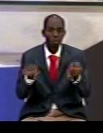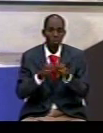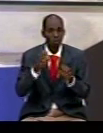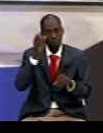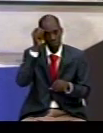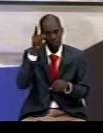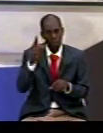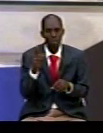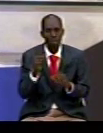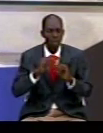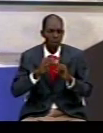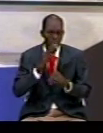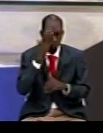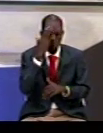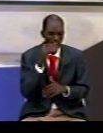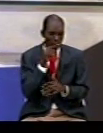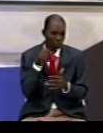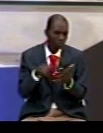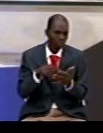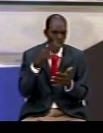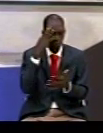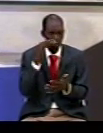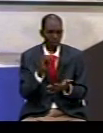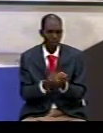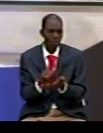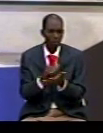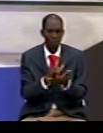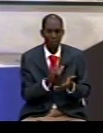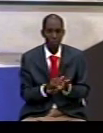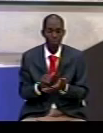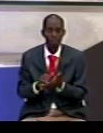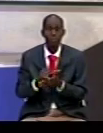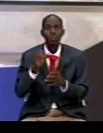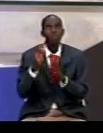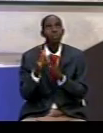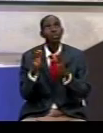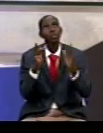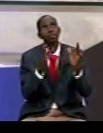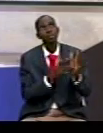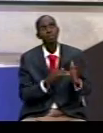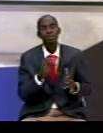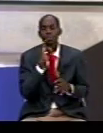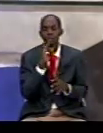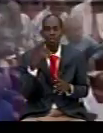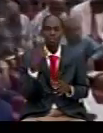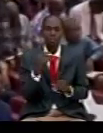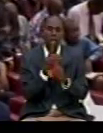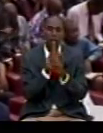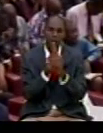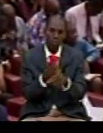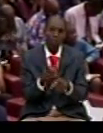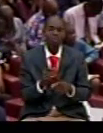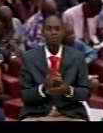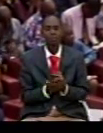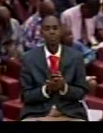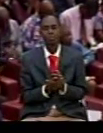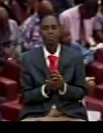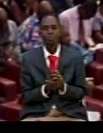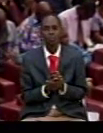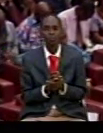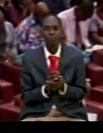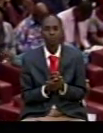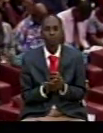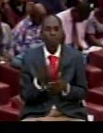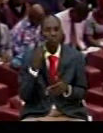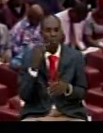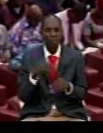understand why this, why that. Jesus is the answer.